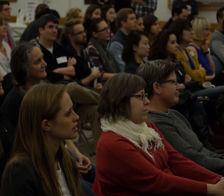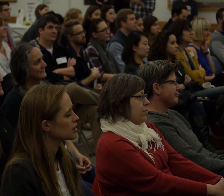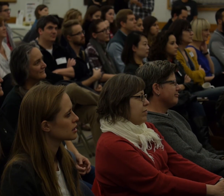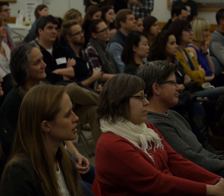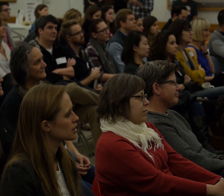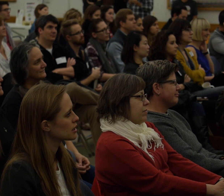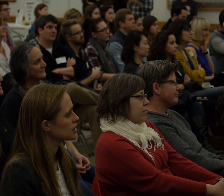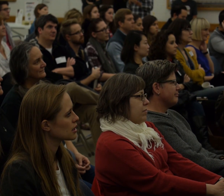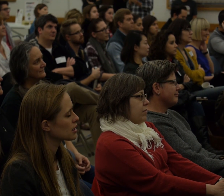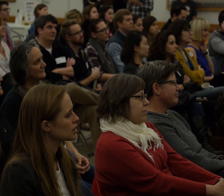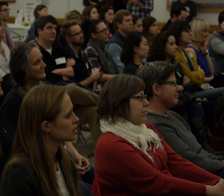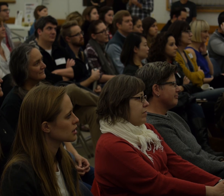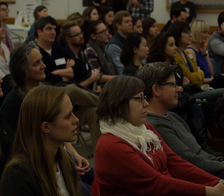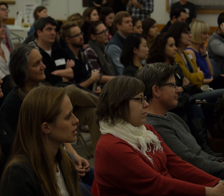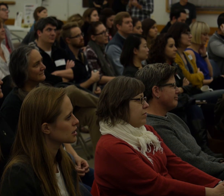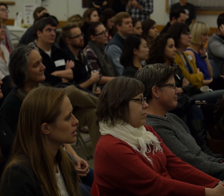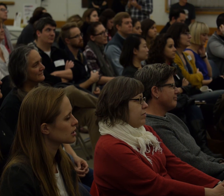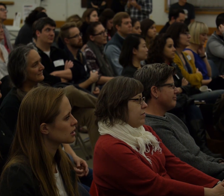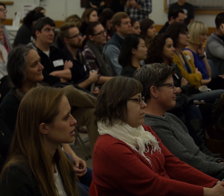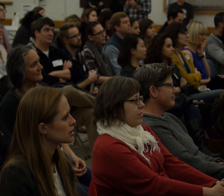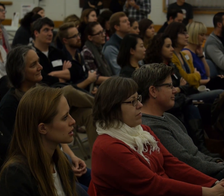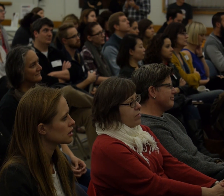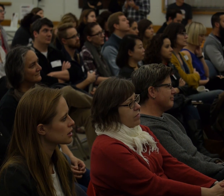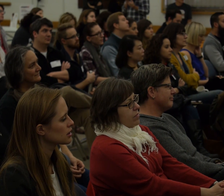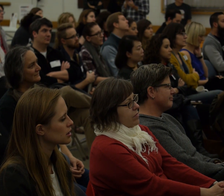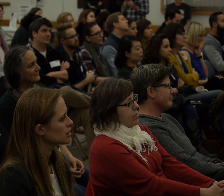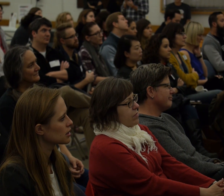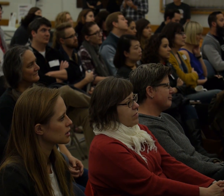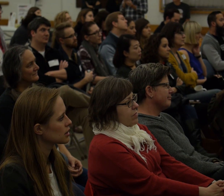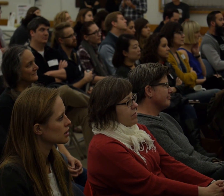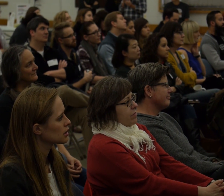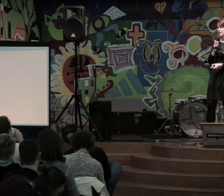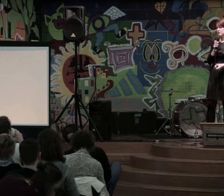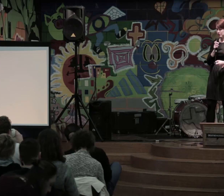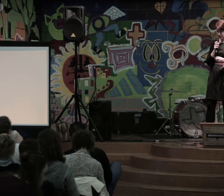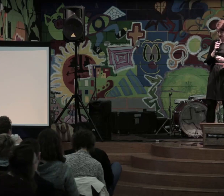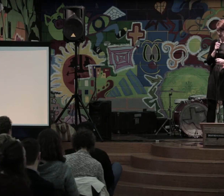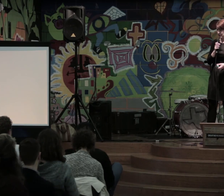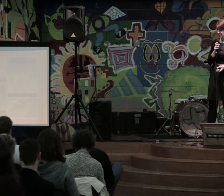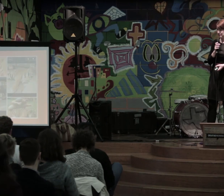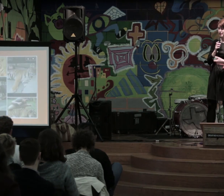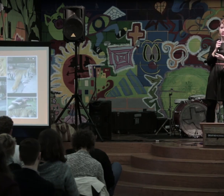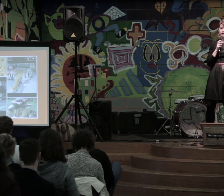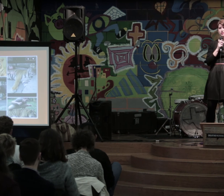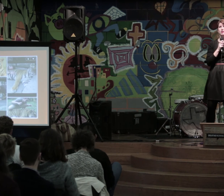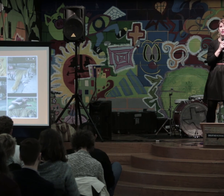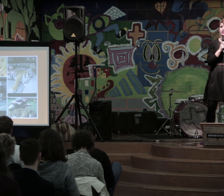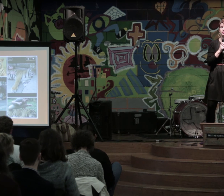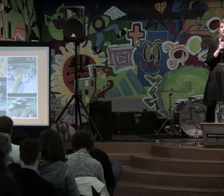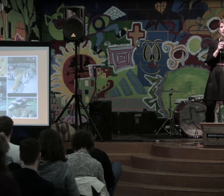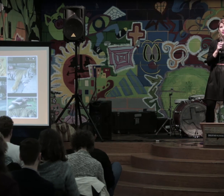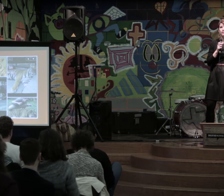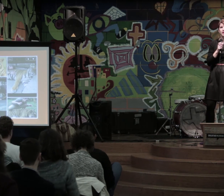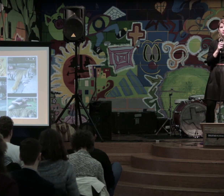it's fascinating the way that's impacting us and the way we use language, whether it be visual or written. So along those same lines, and I just think it's